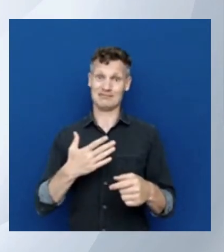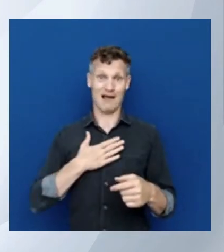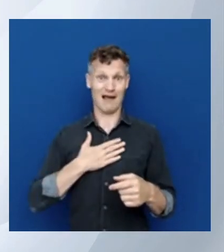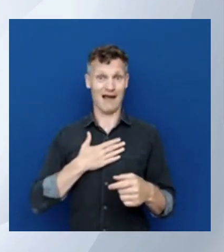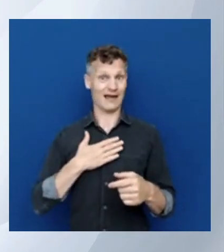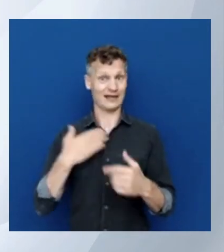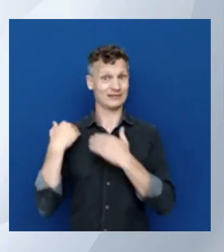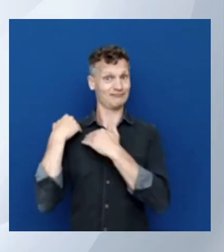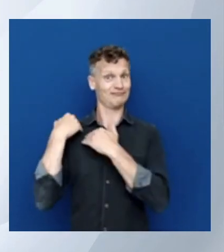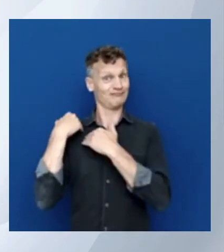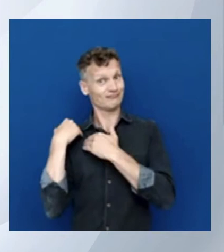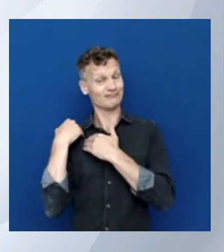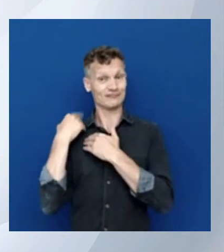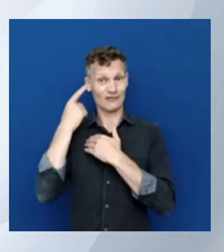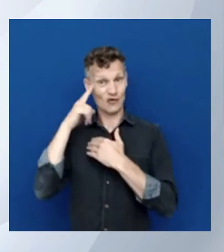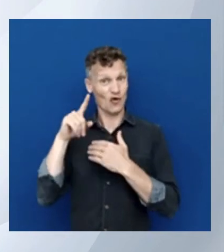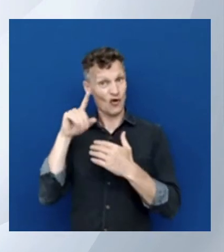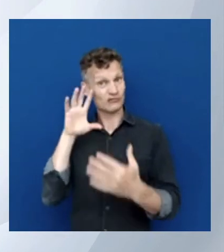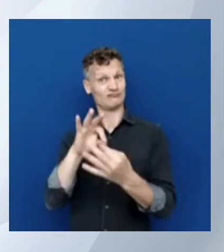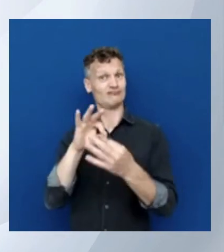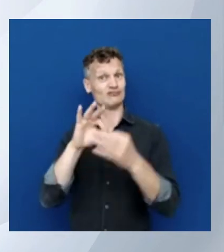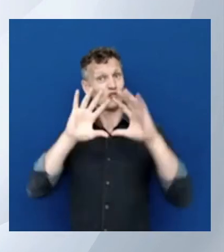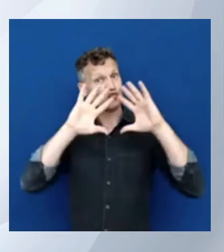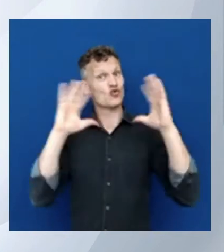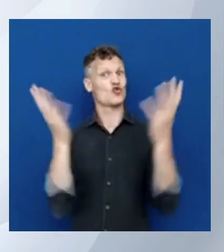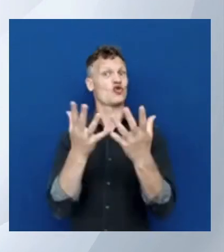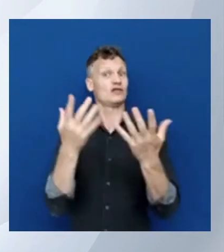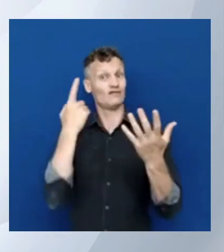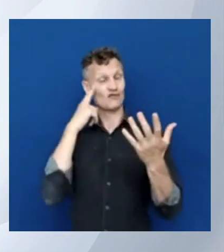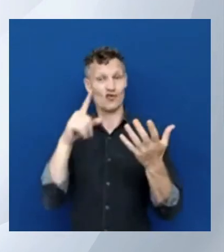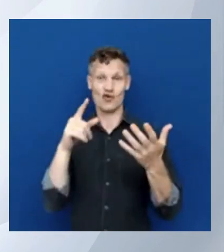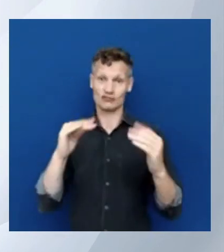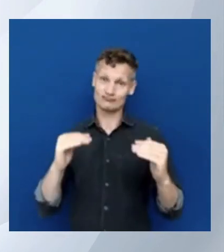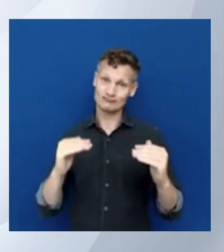the world into a better place for everyone in every organization.